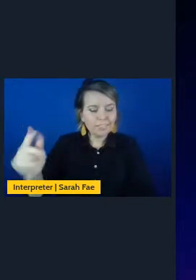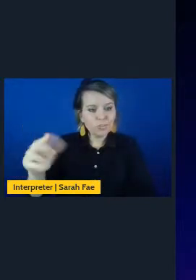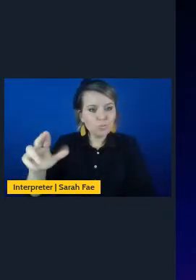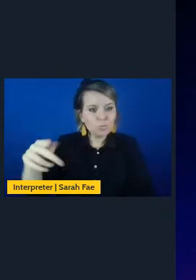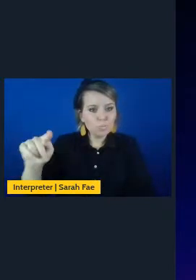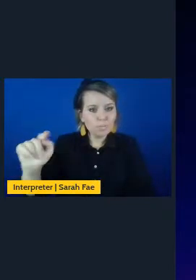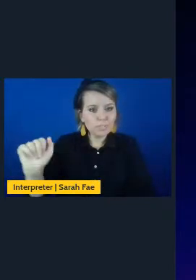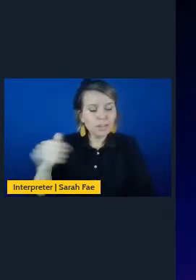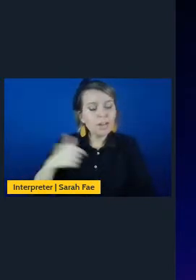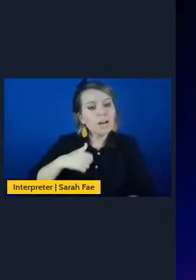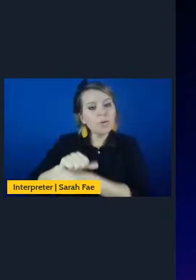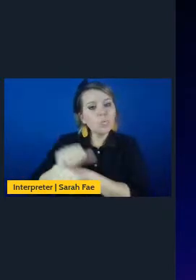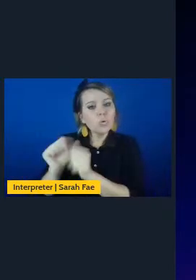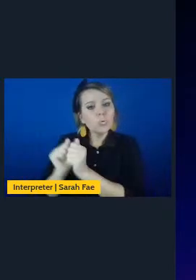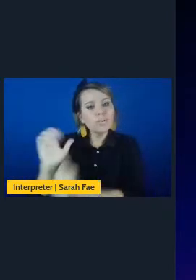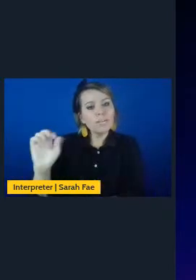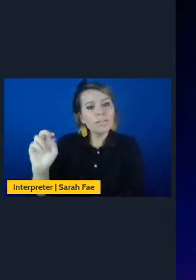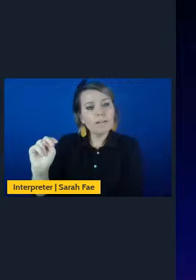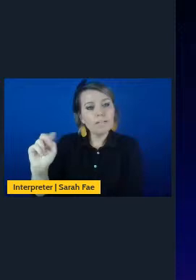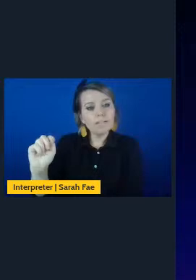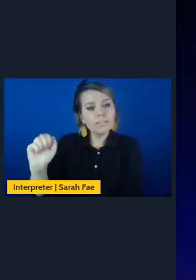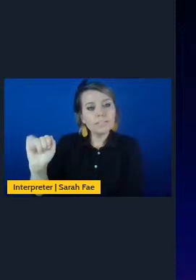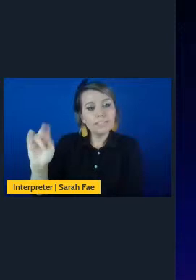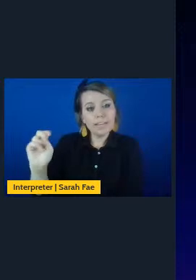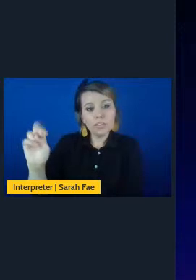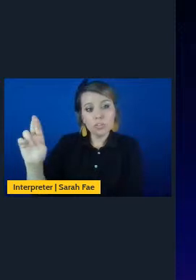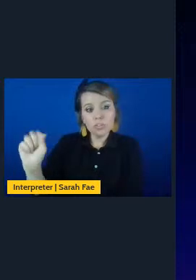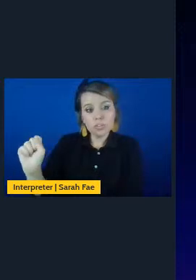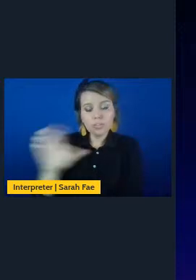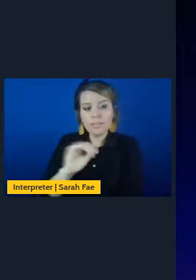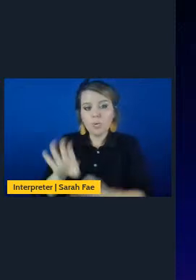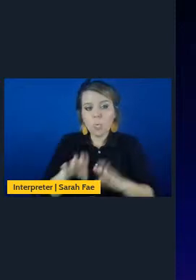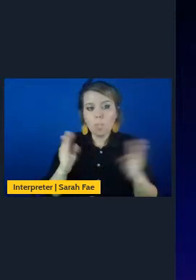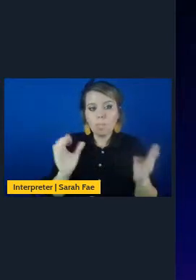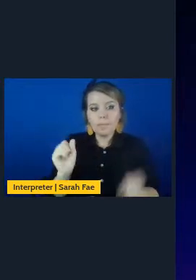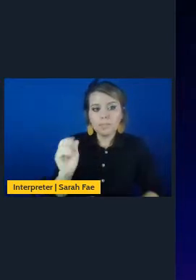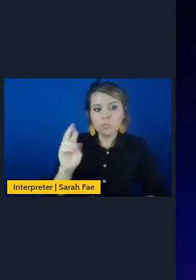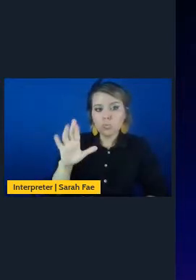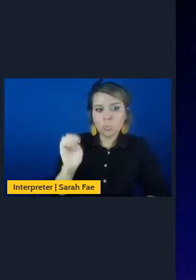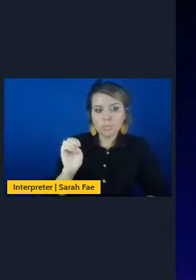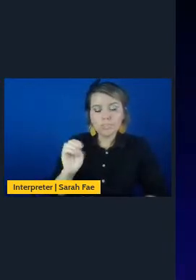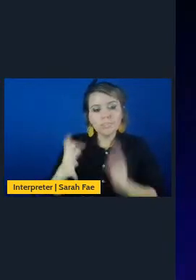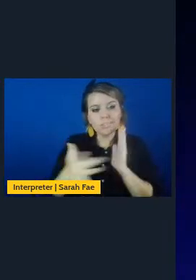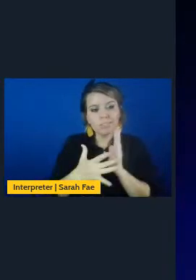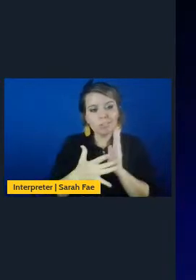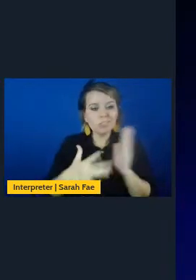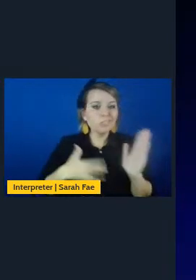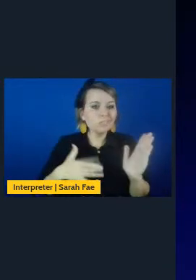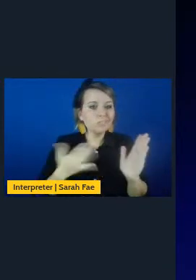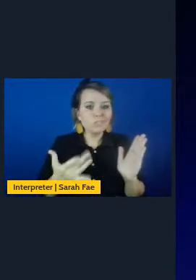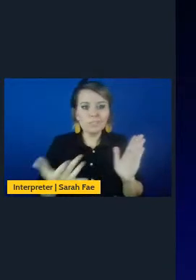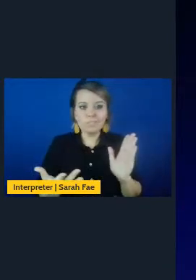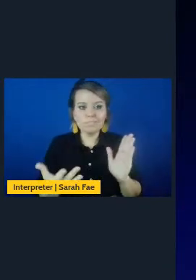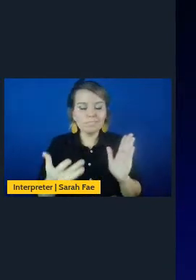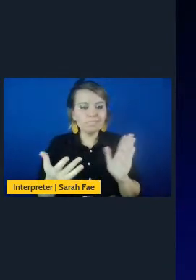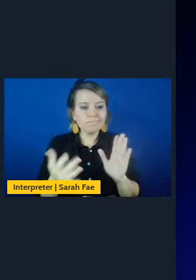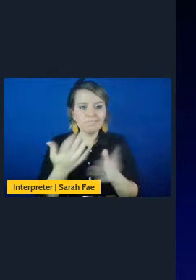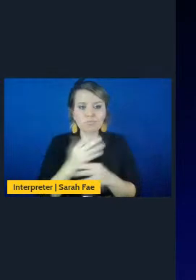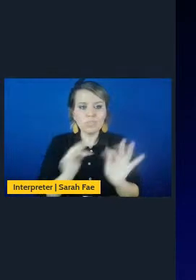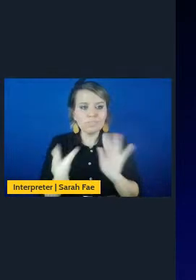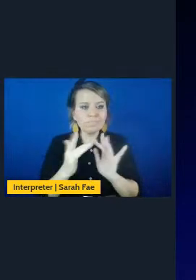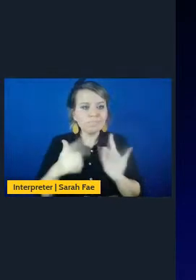well as open source data technologies. Feel free to connect with me on LinkedIn and Twitter. Now, some of you